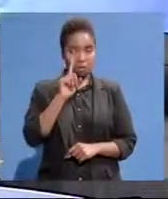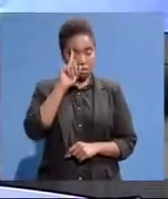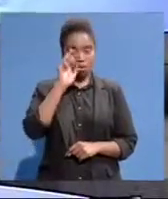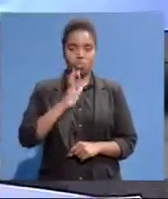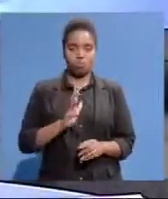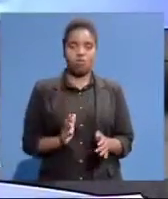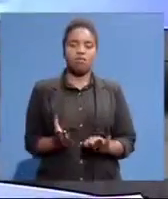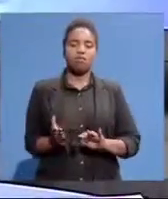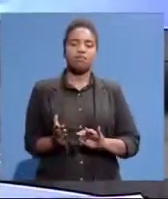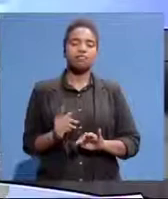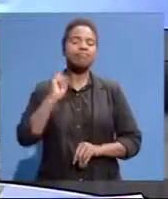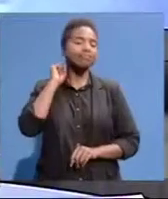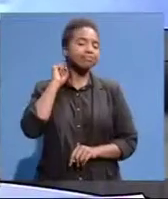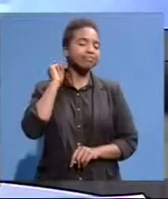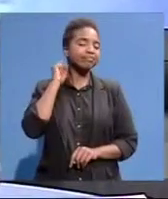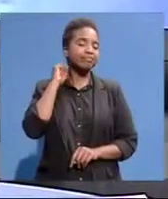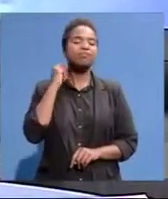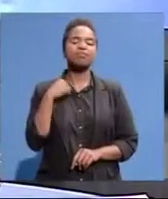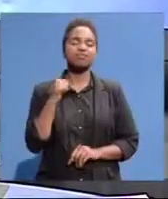also remember that while